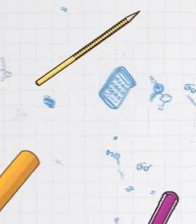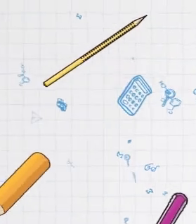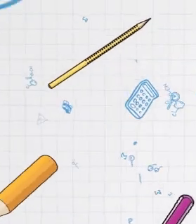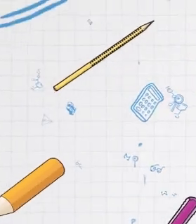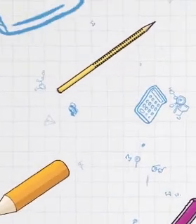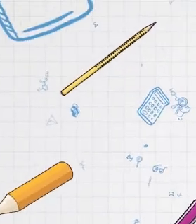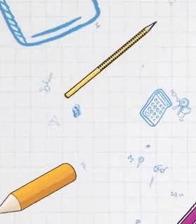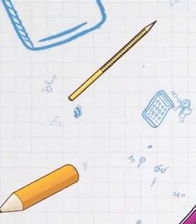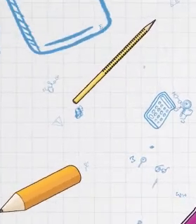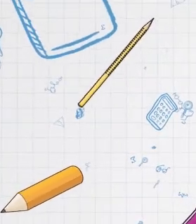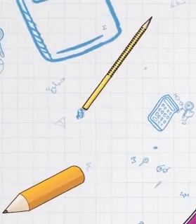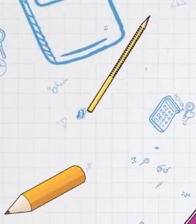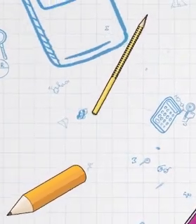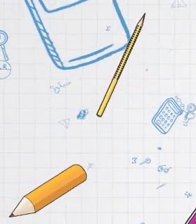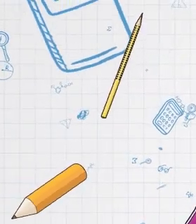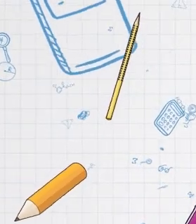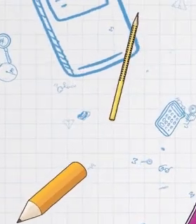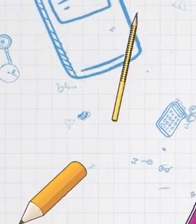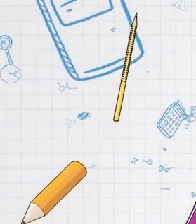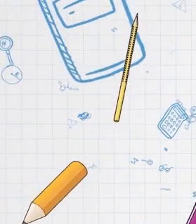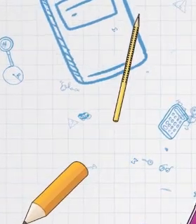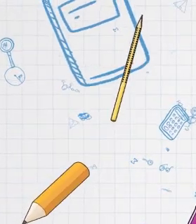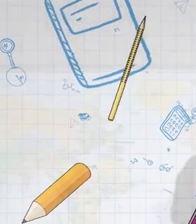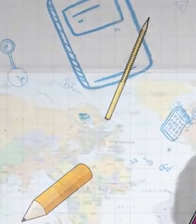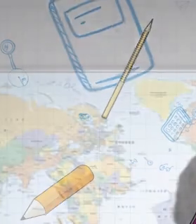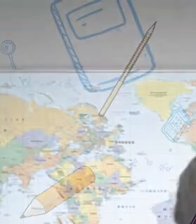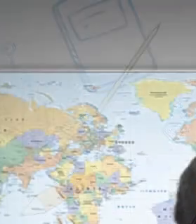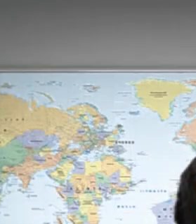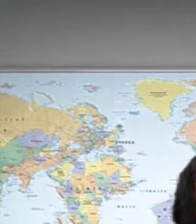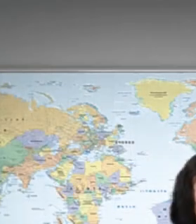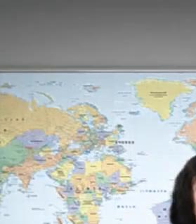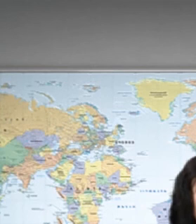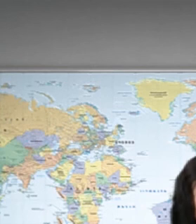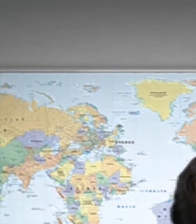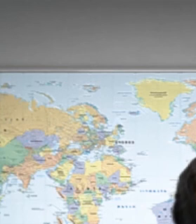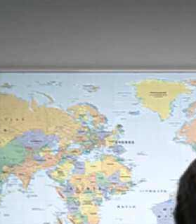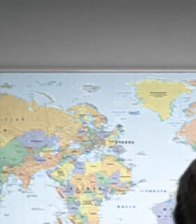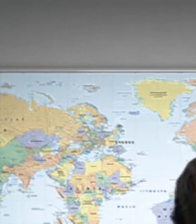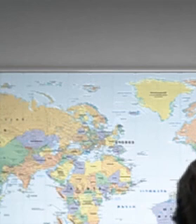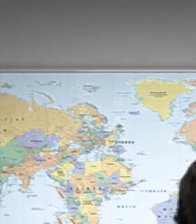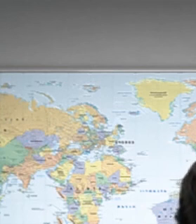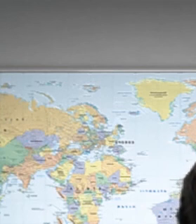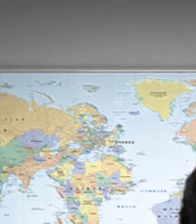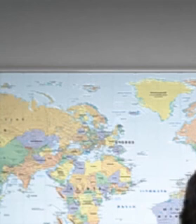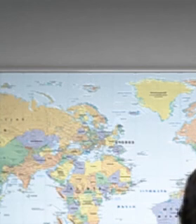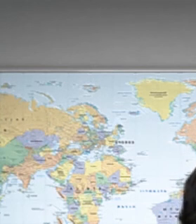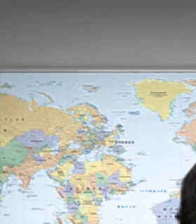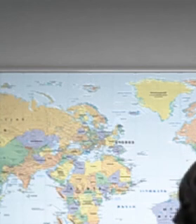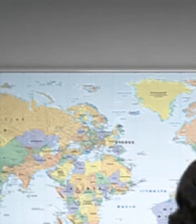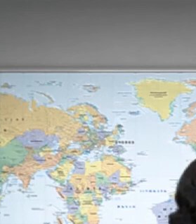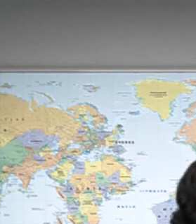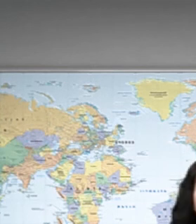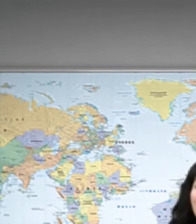Everyone, everyone. My name is Elizabeth Joseph, and thank you so much for joining us